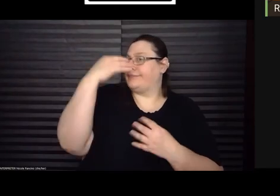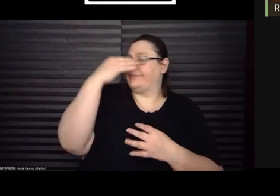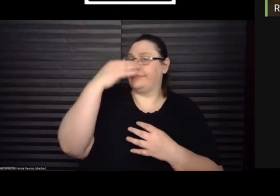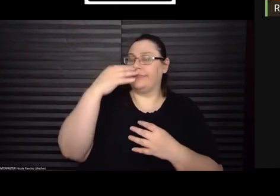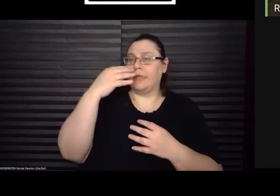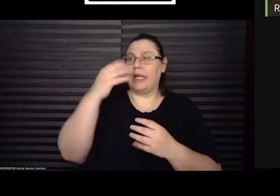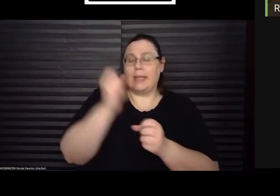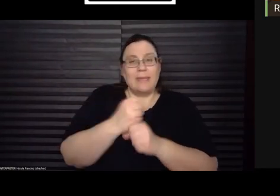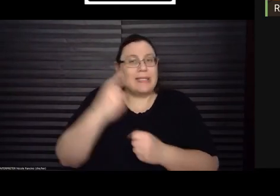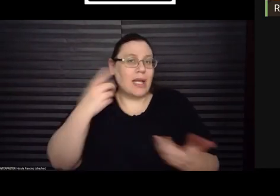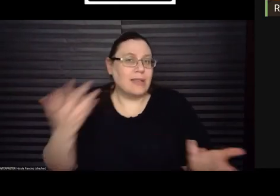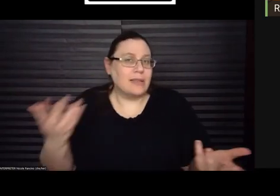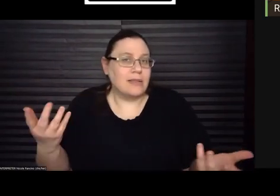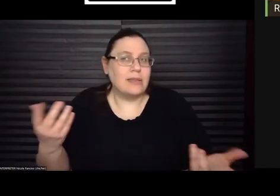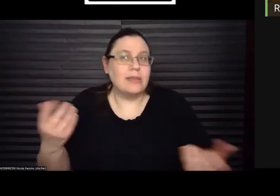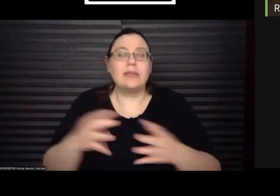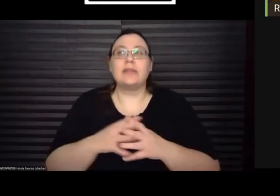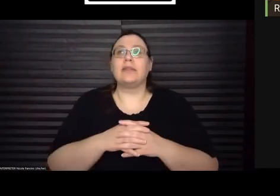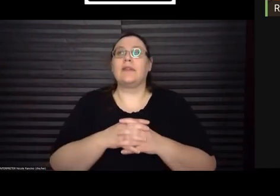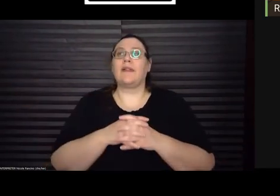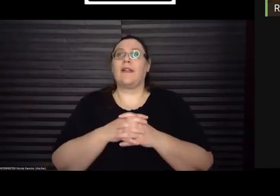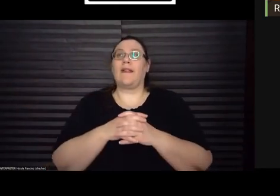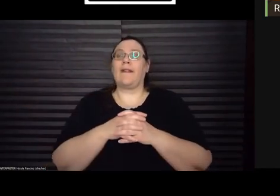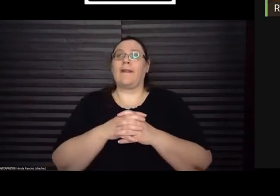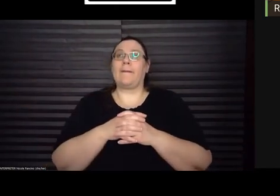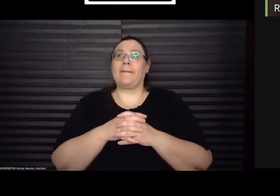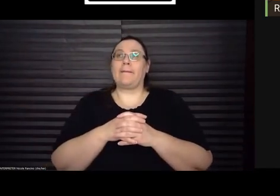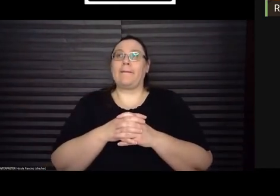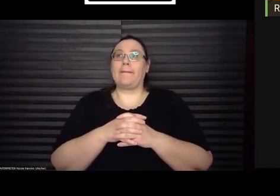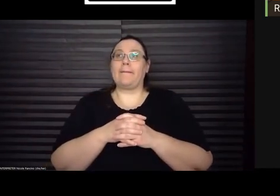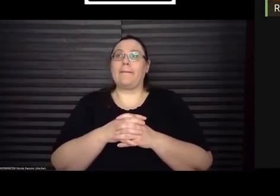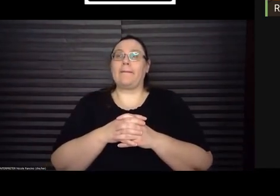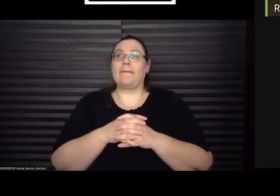know, it made sense.